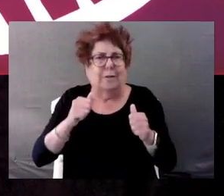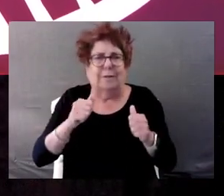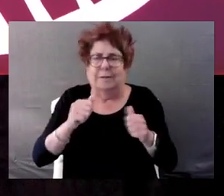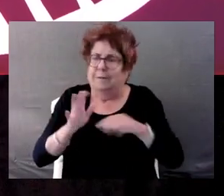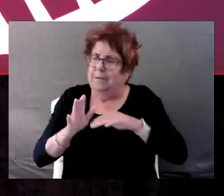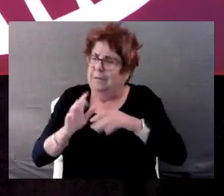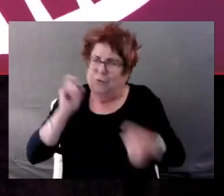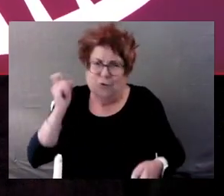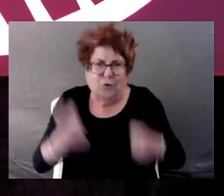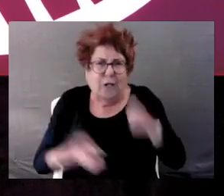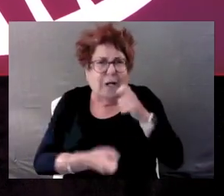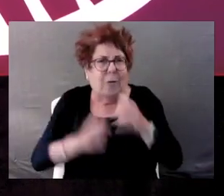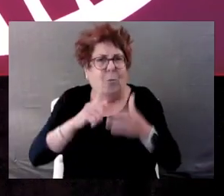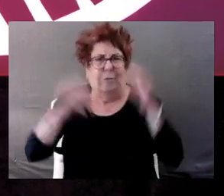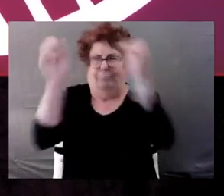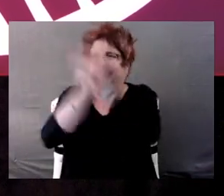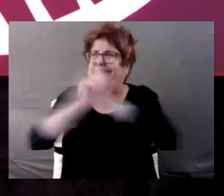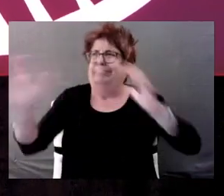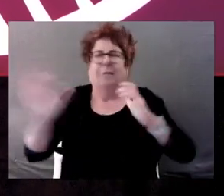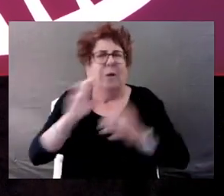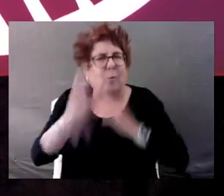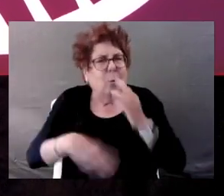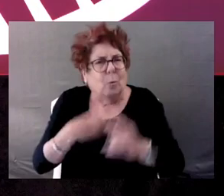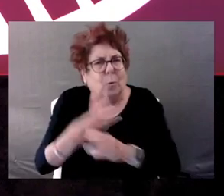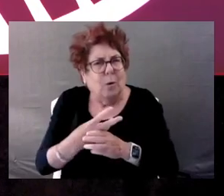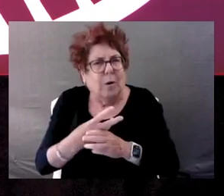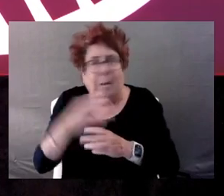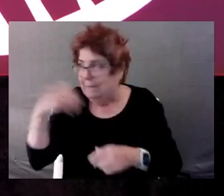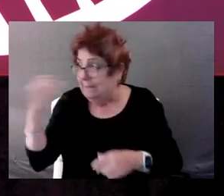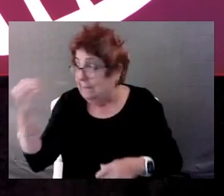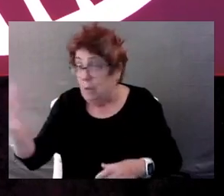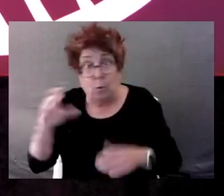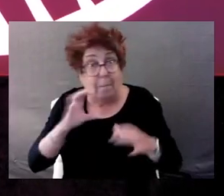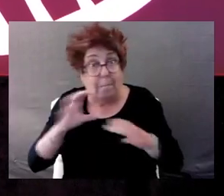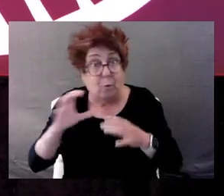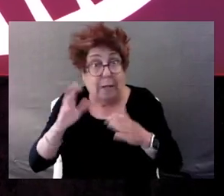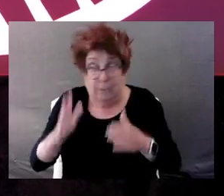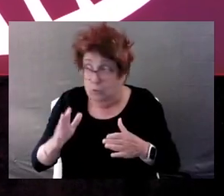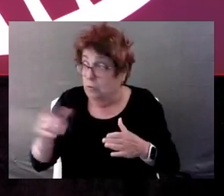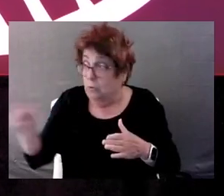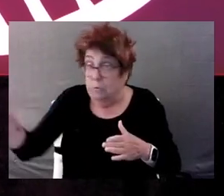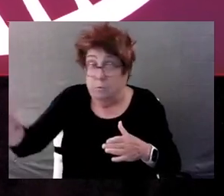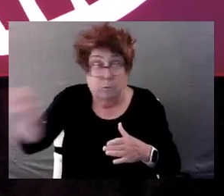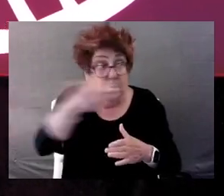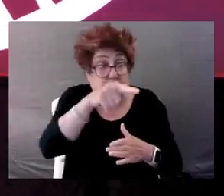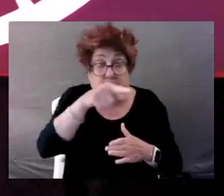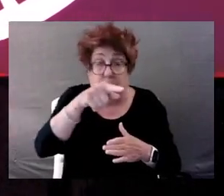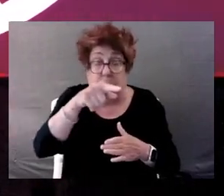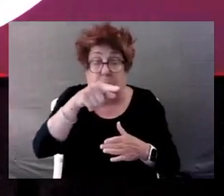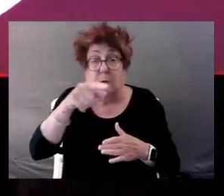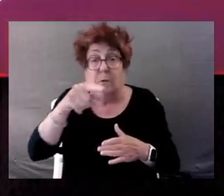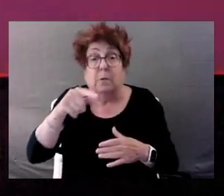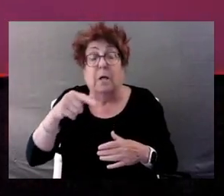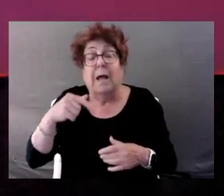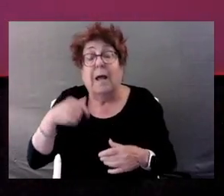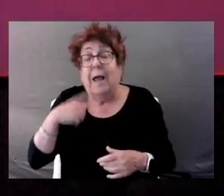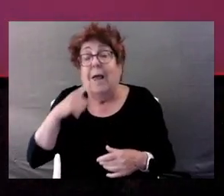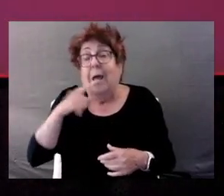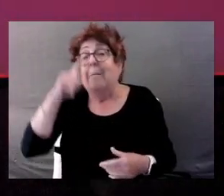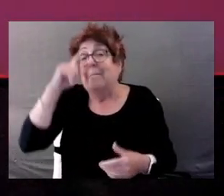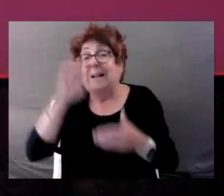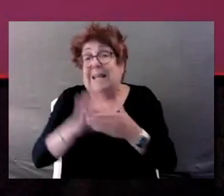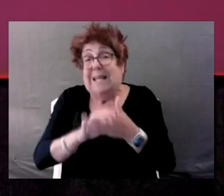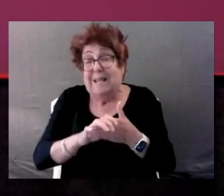say this to you as communicators, right? I honestly believe this, and I'm not saying this just to say this. I actually believe that